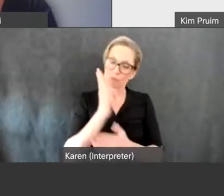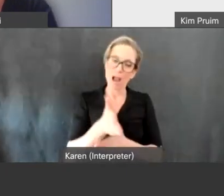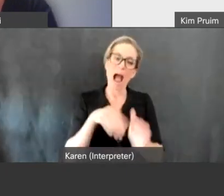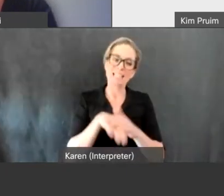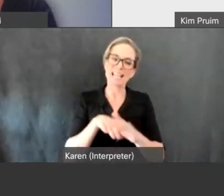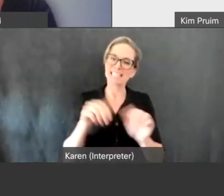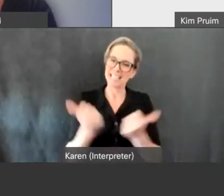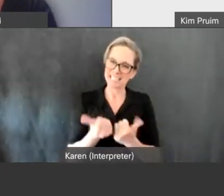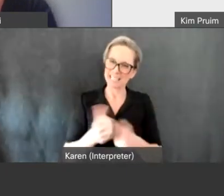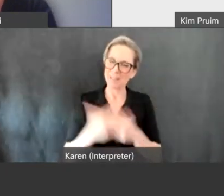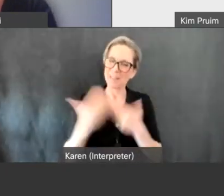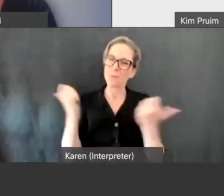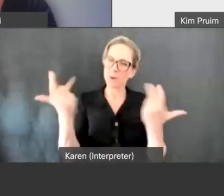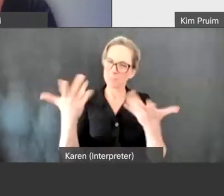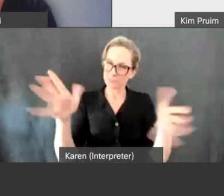Thank you, everybody.